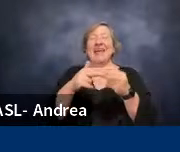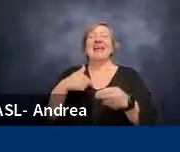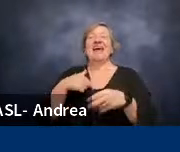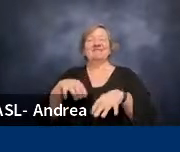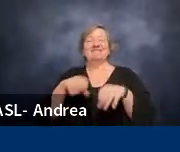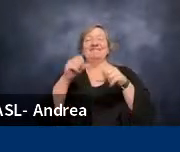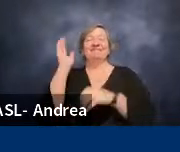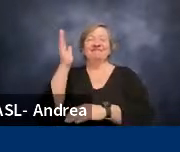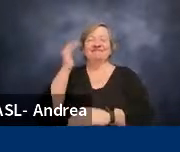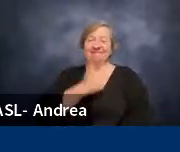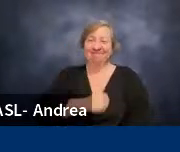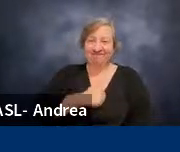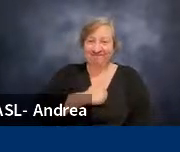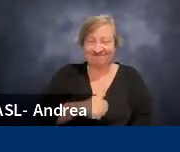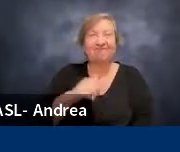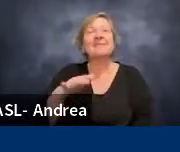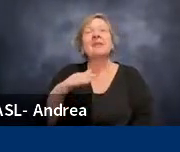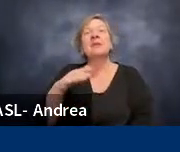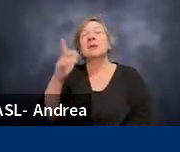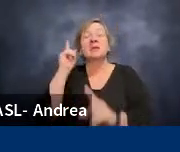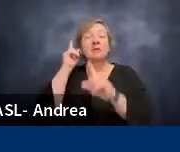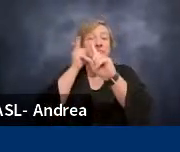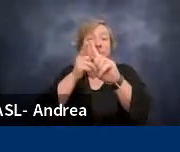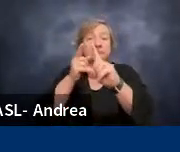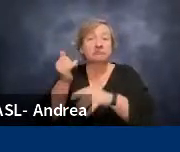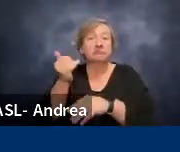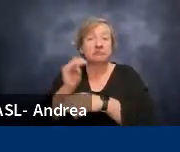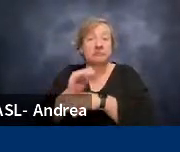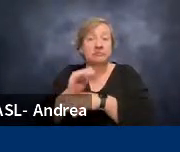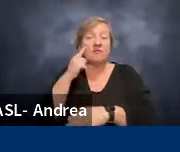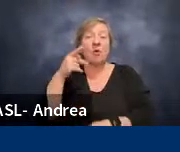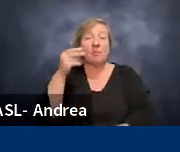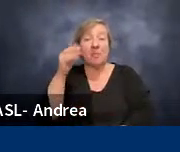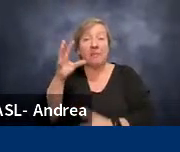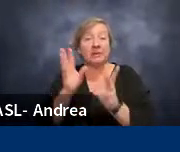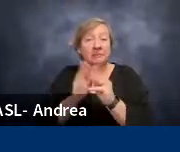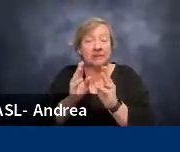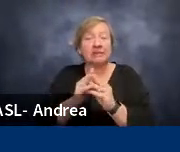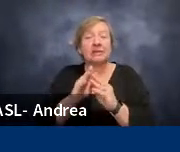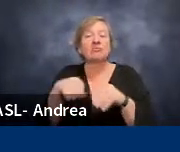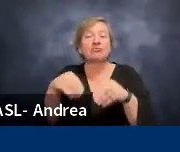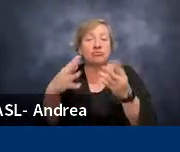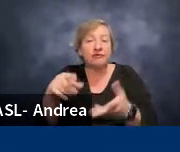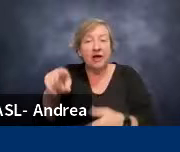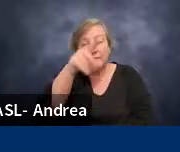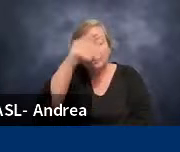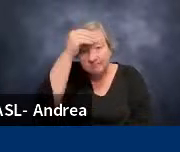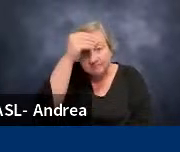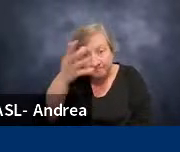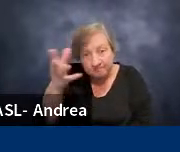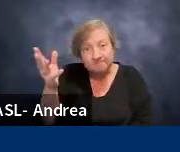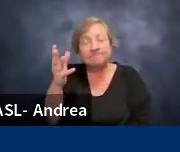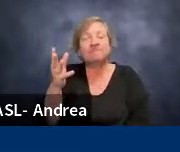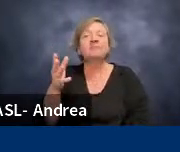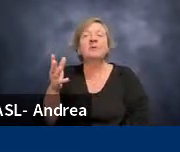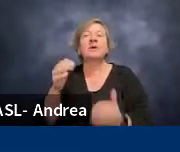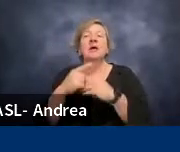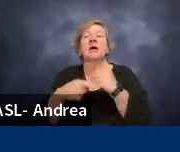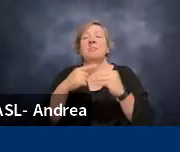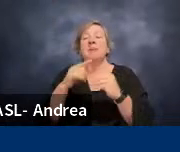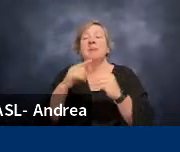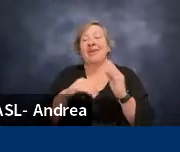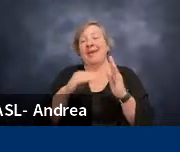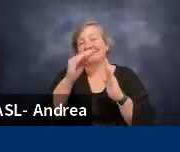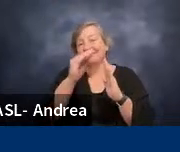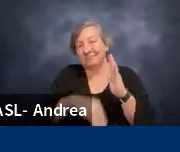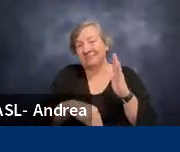back. So once again, the objectives for this public briefing is to provide you information about the draft